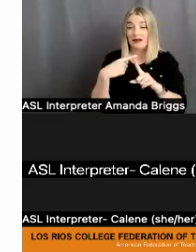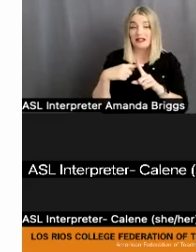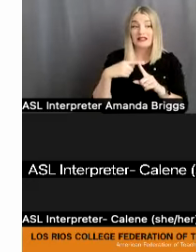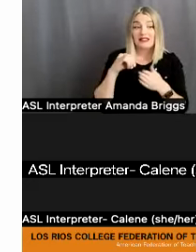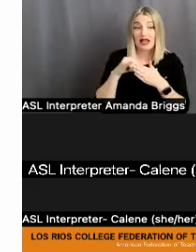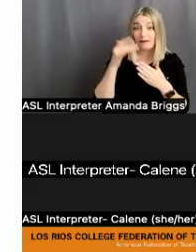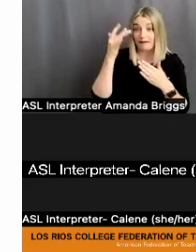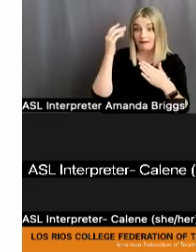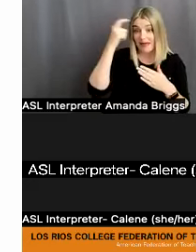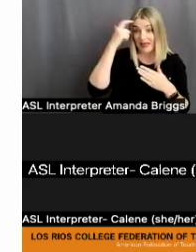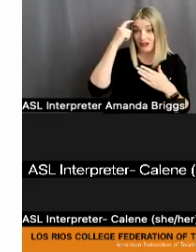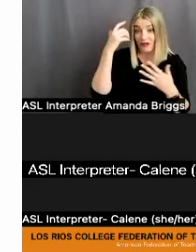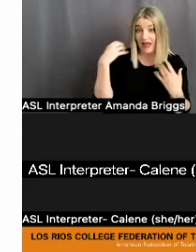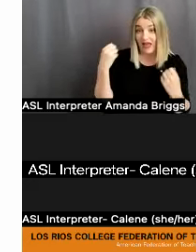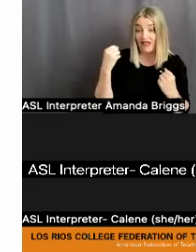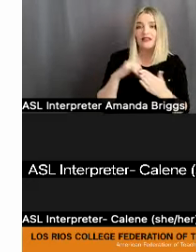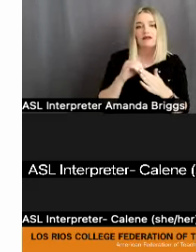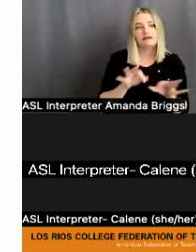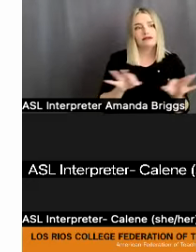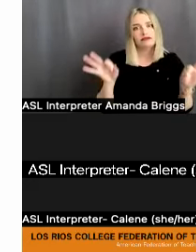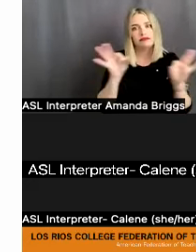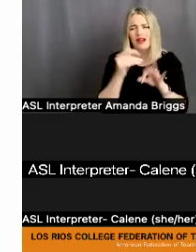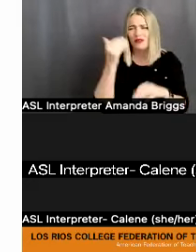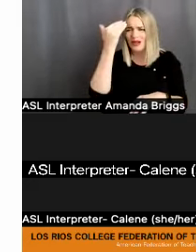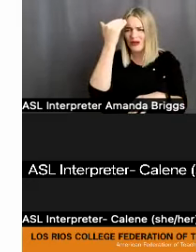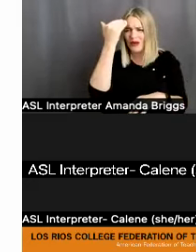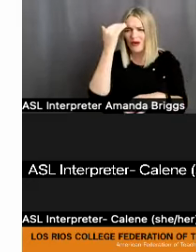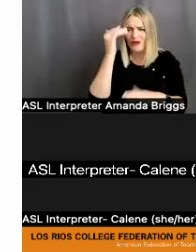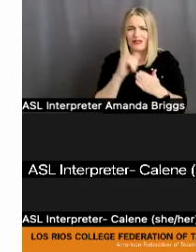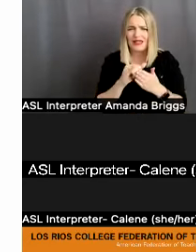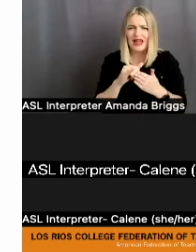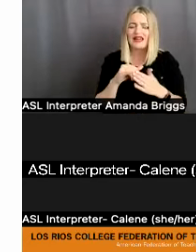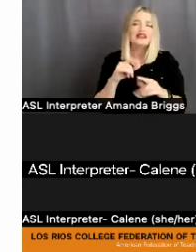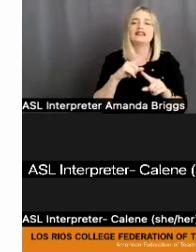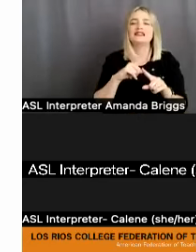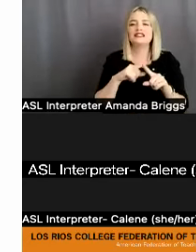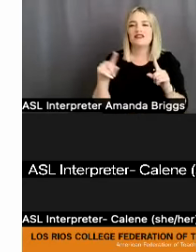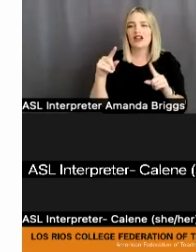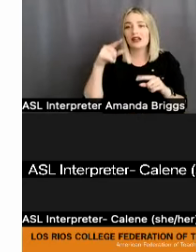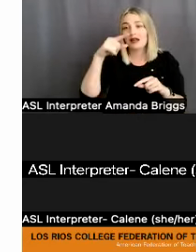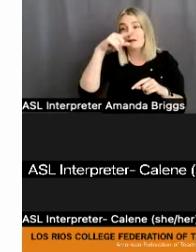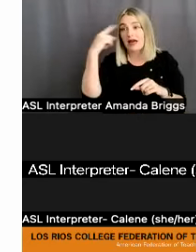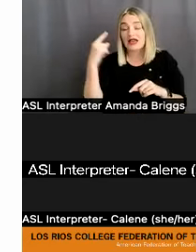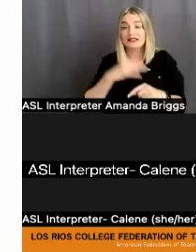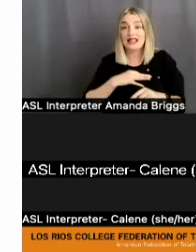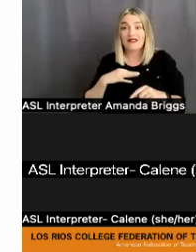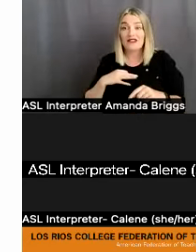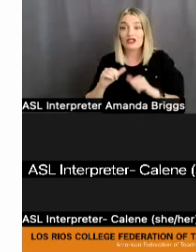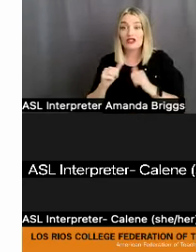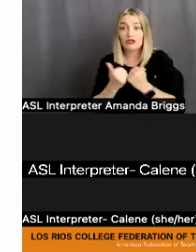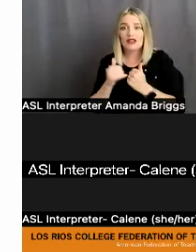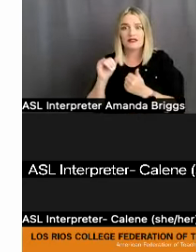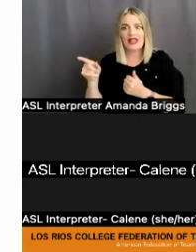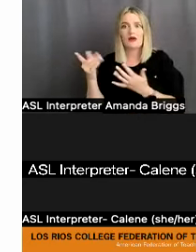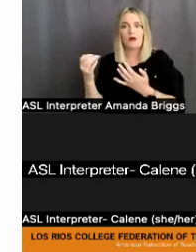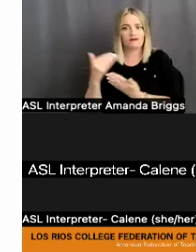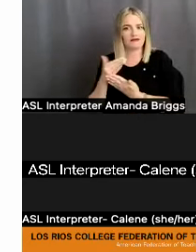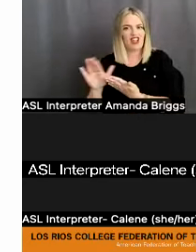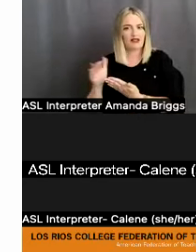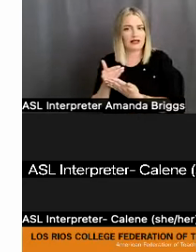this was important for us. We know that the Black Staff and Faculty Association in particular had this in their list of demands